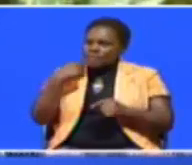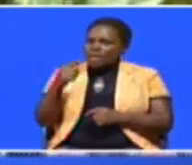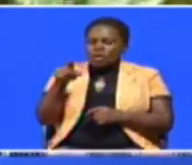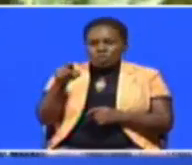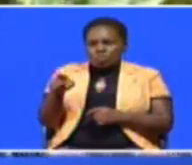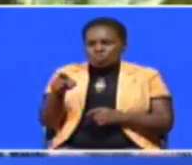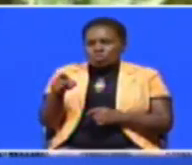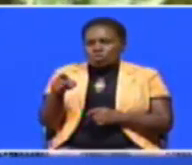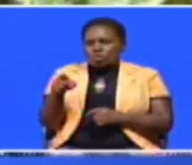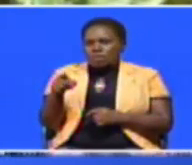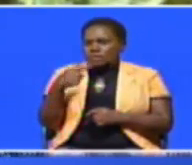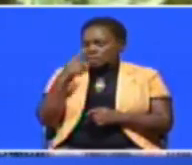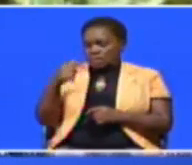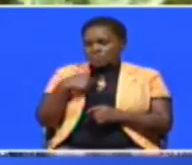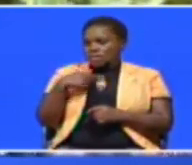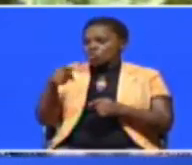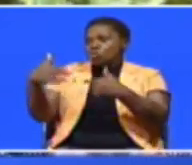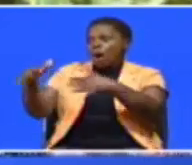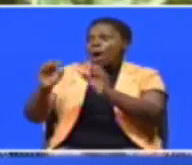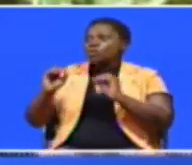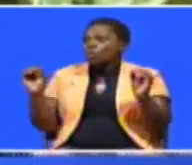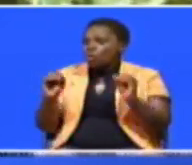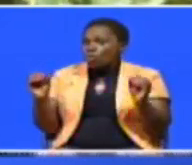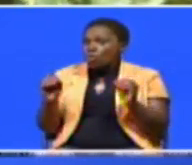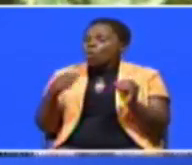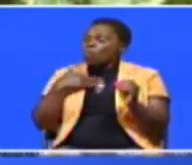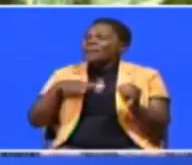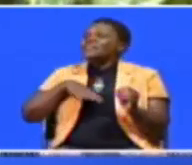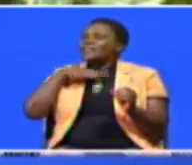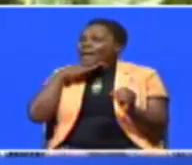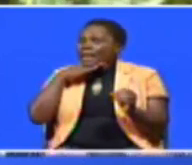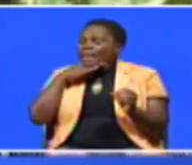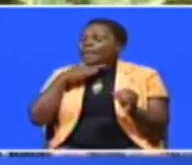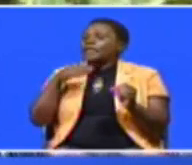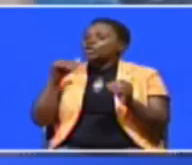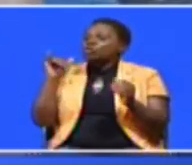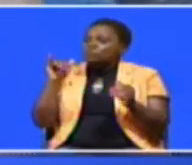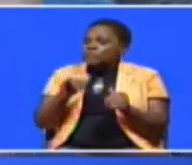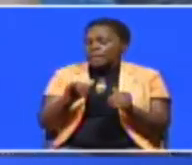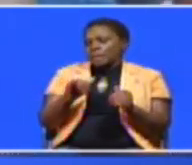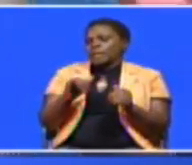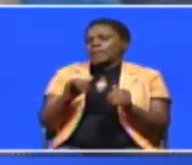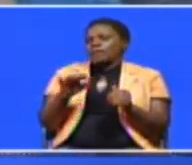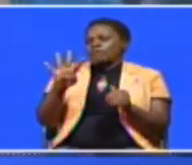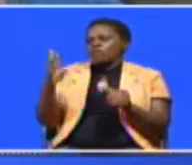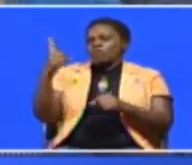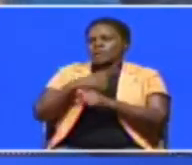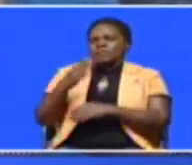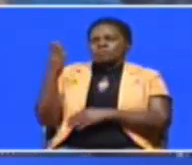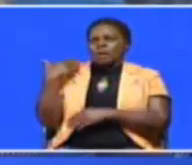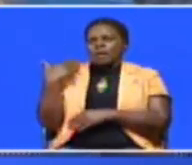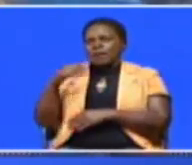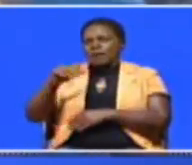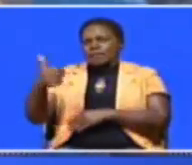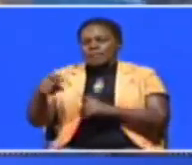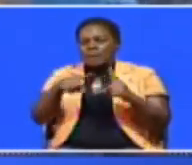ui, wengine wakaniambia usitoke, ukitaka kifo utoke, nyamaza. Just 4 days ago, a couple was